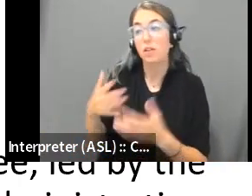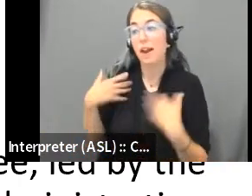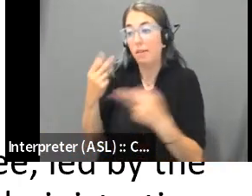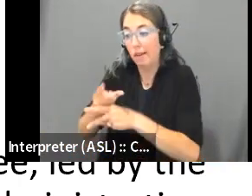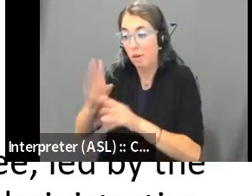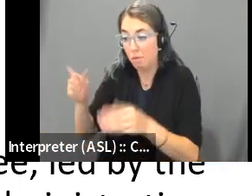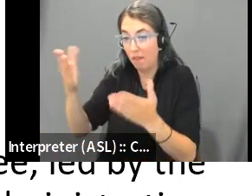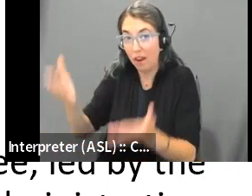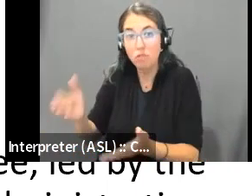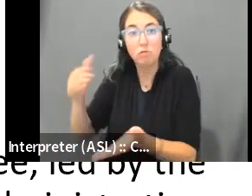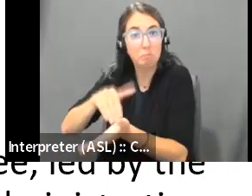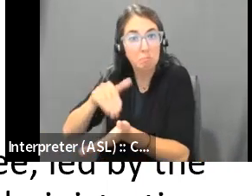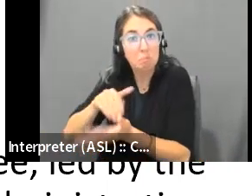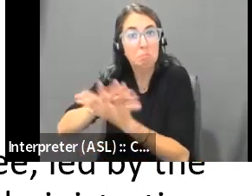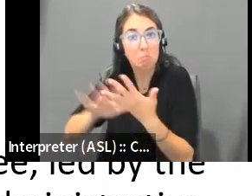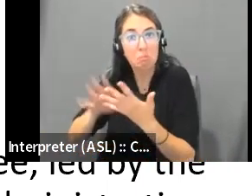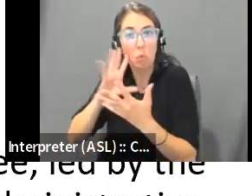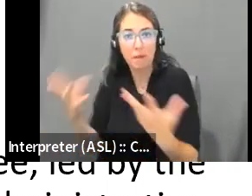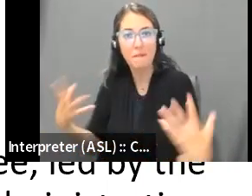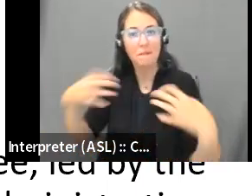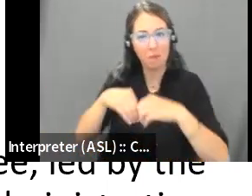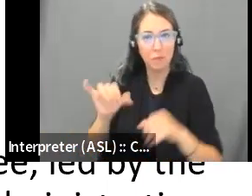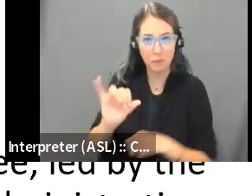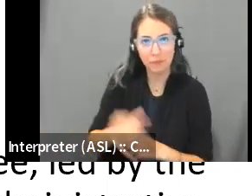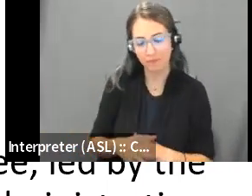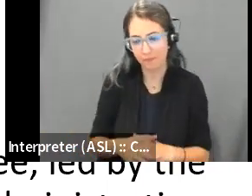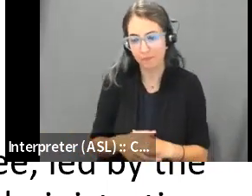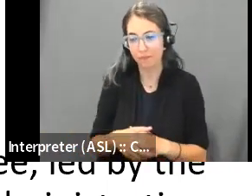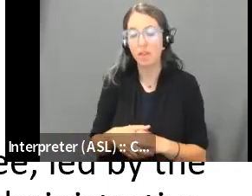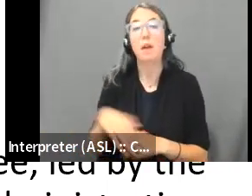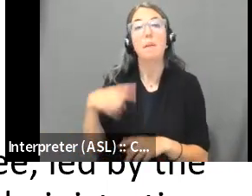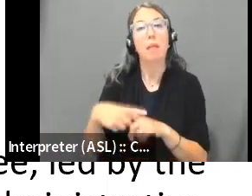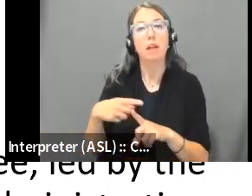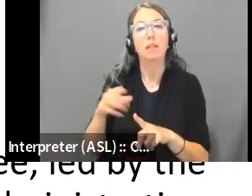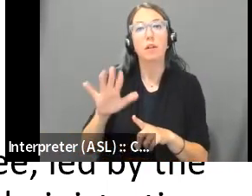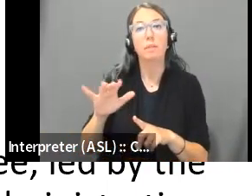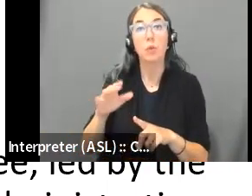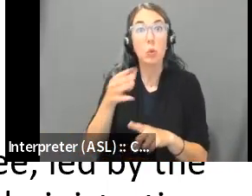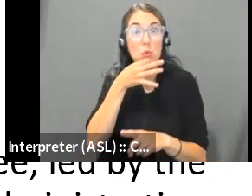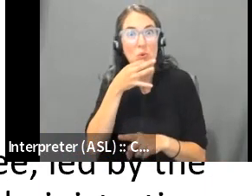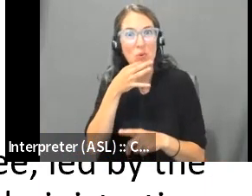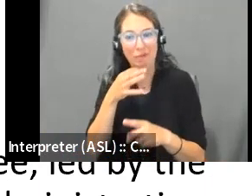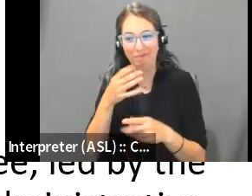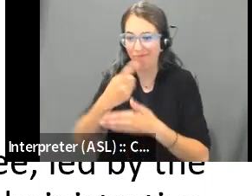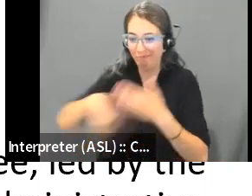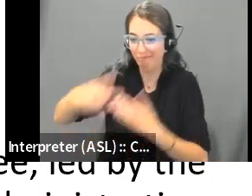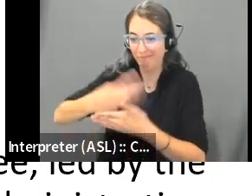We will also be in the next year creating, in the next few weeks,